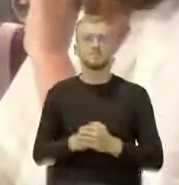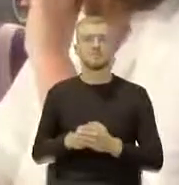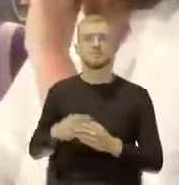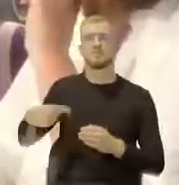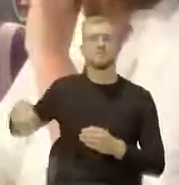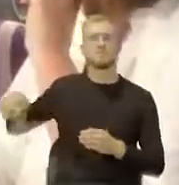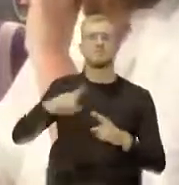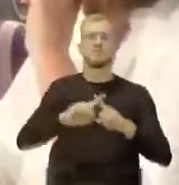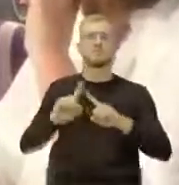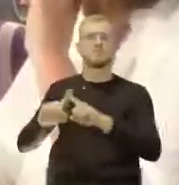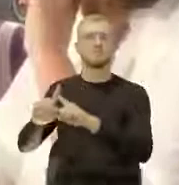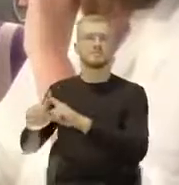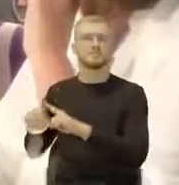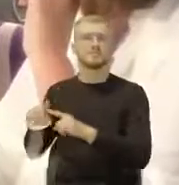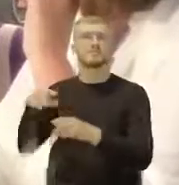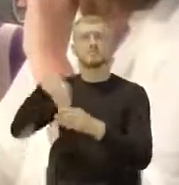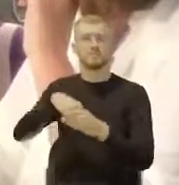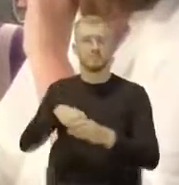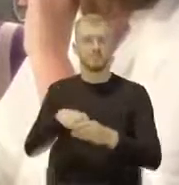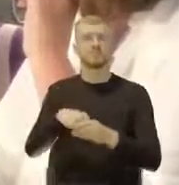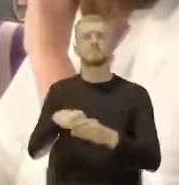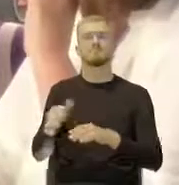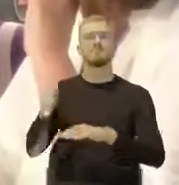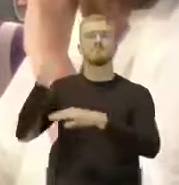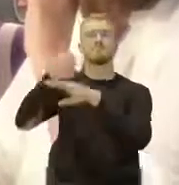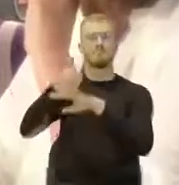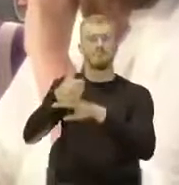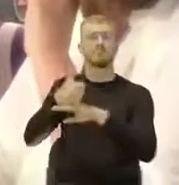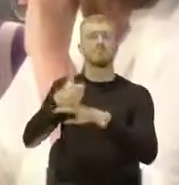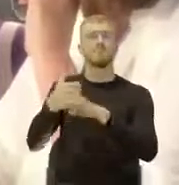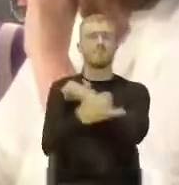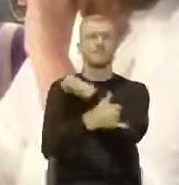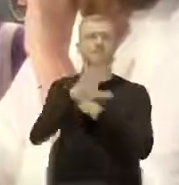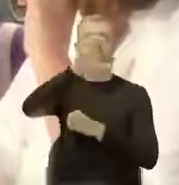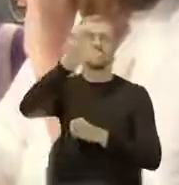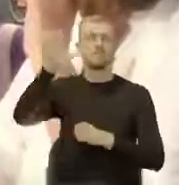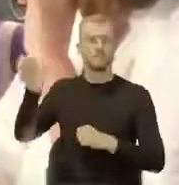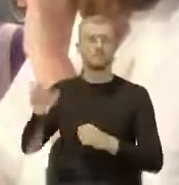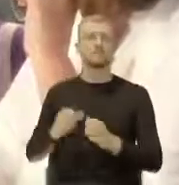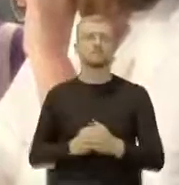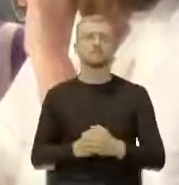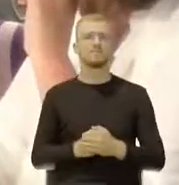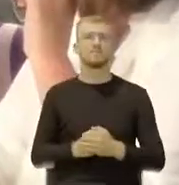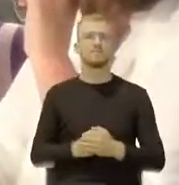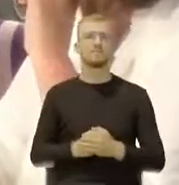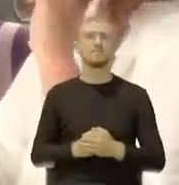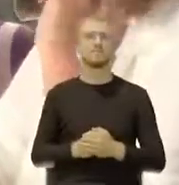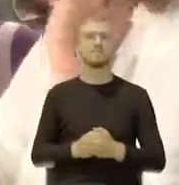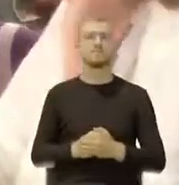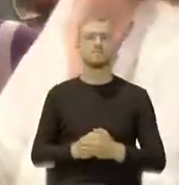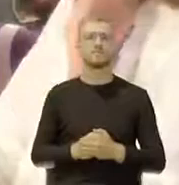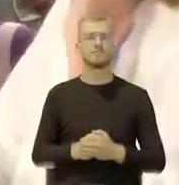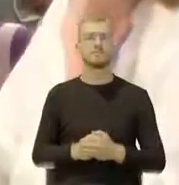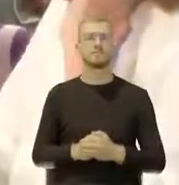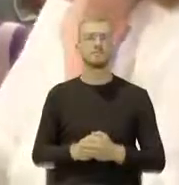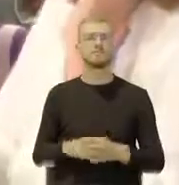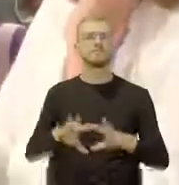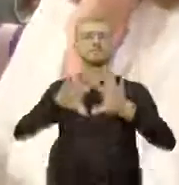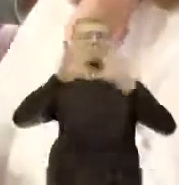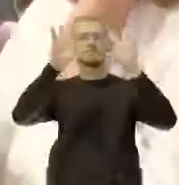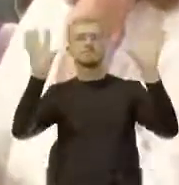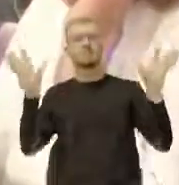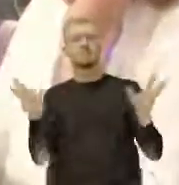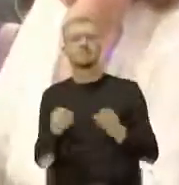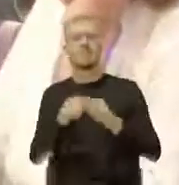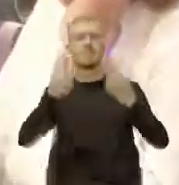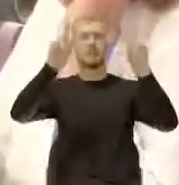by general Latin American standards is a fair enough, well-developed decentralization country. Bogota is a strong